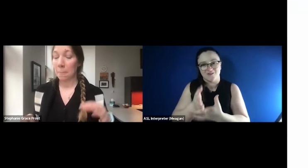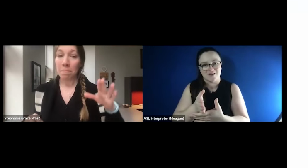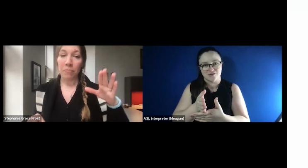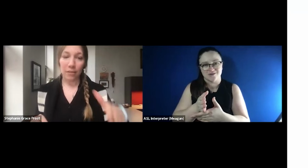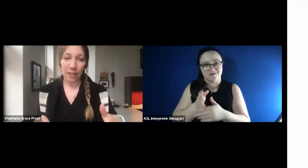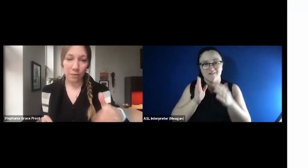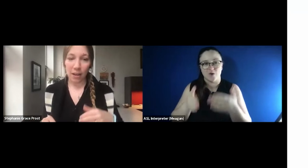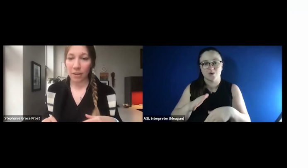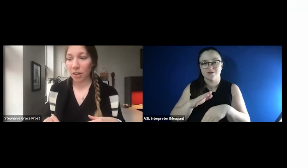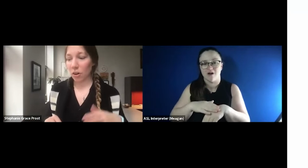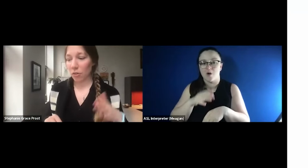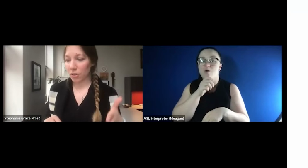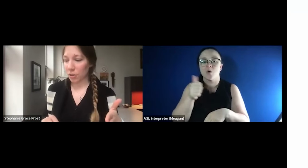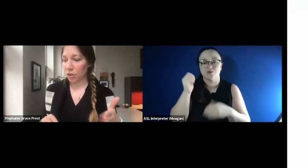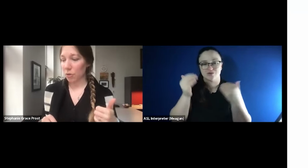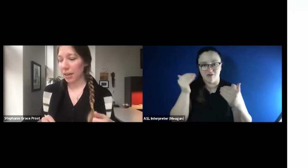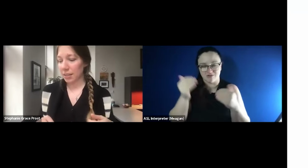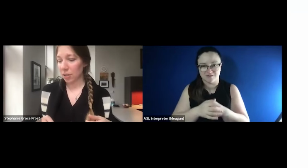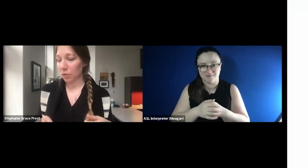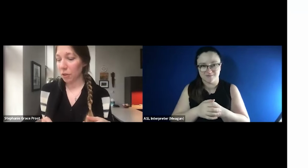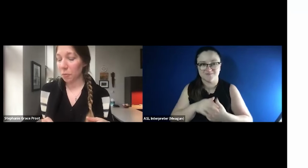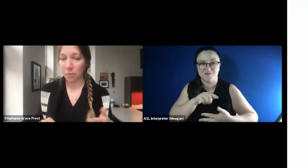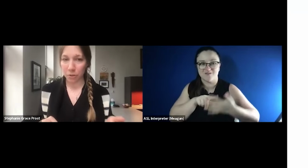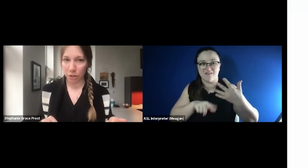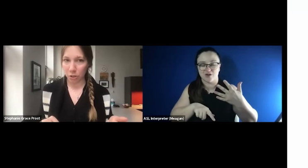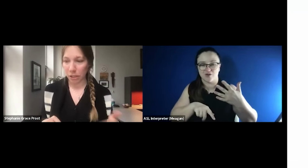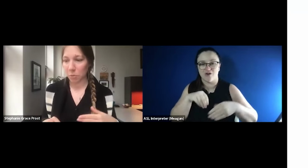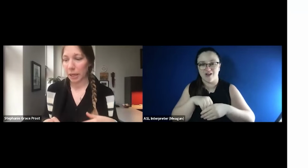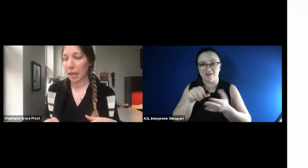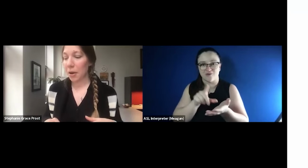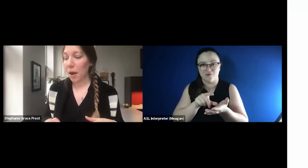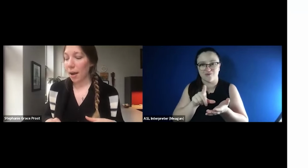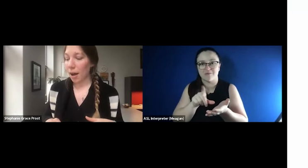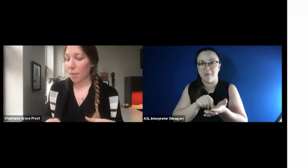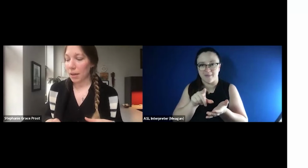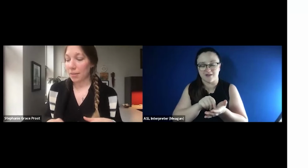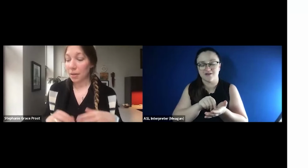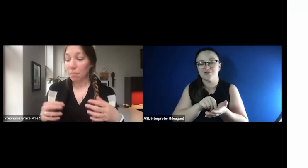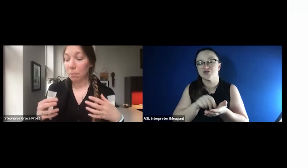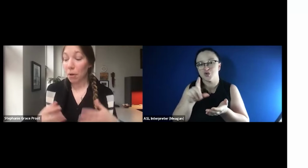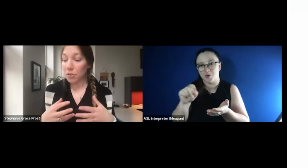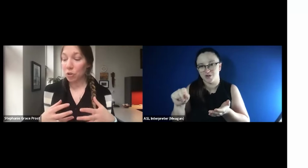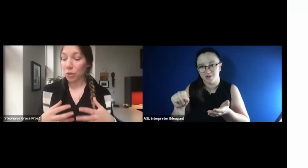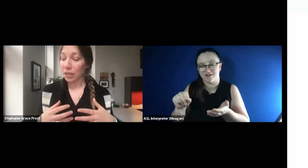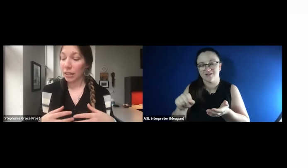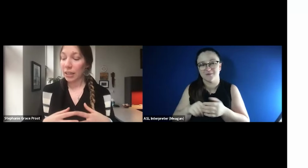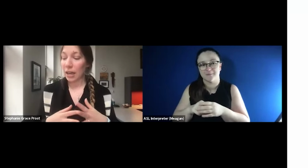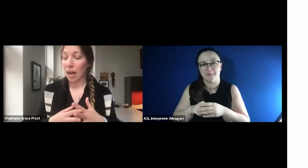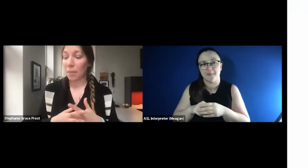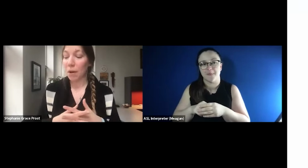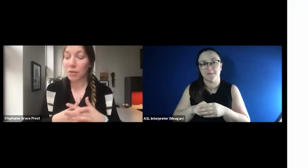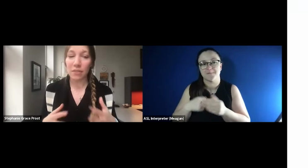settings. These five here are those that are showcased in the review published in 2020. And I think most